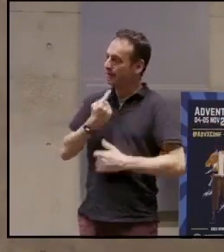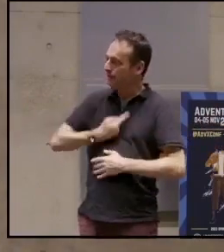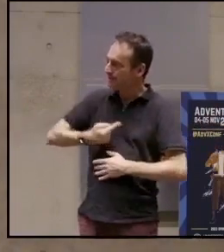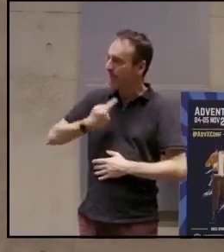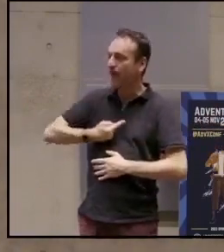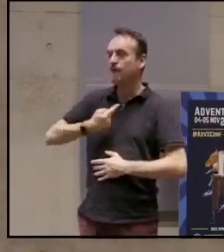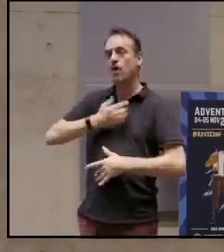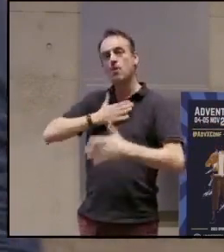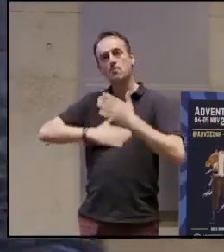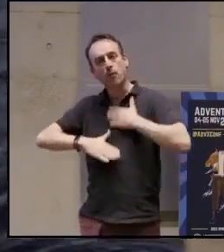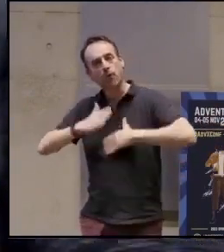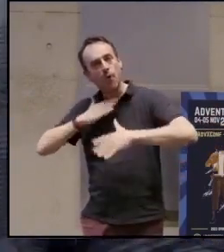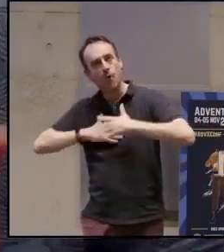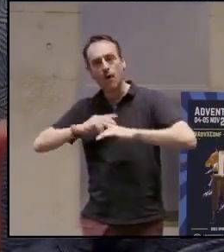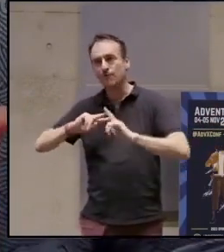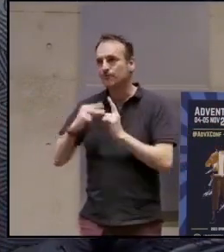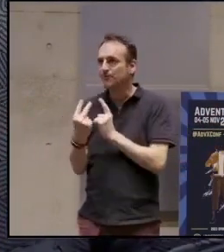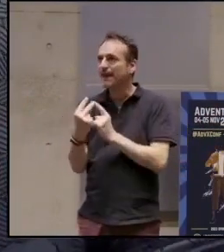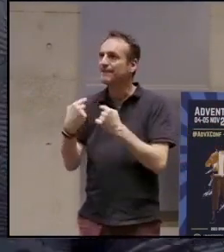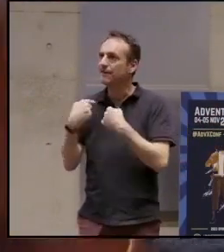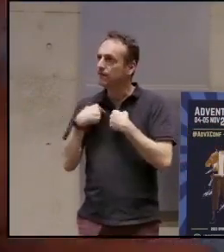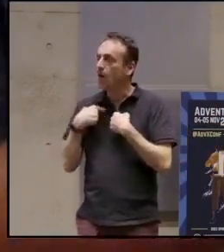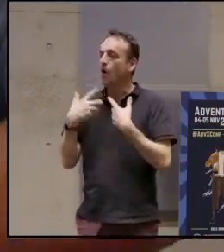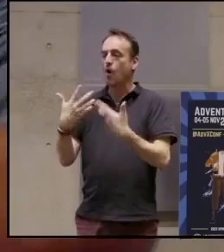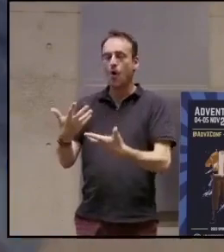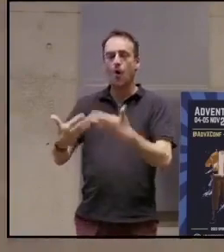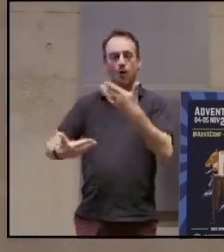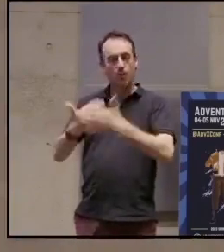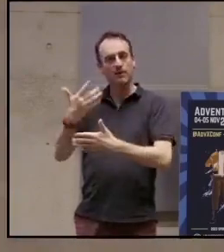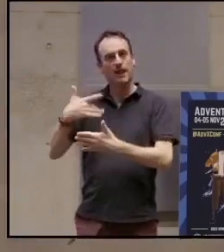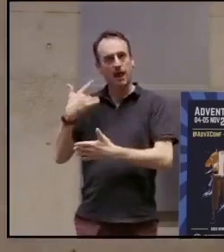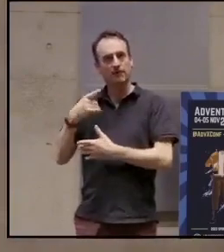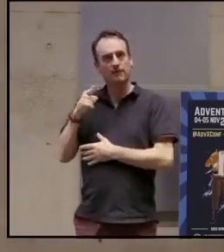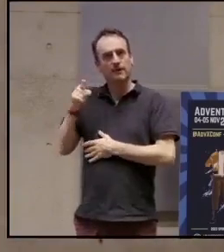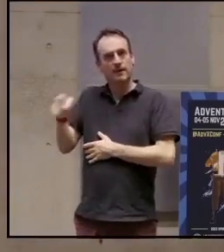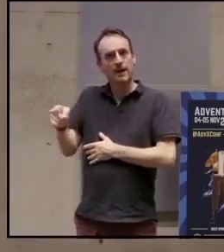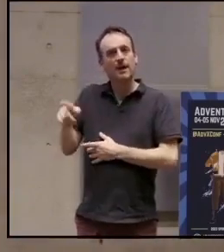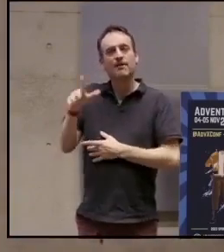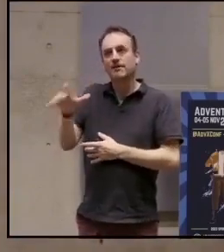just to the types of game stories that we already know and like. That way leads us to having